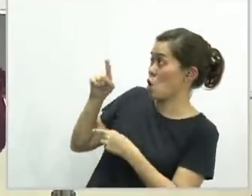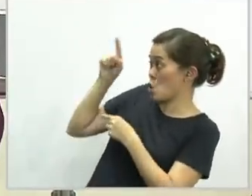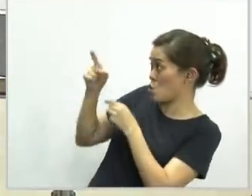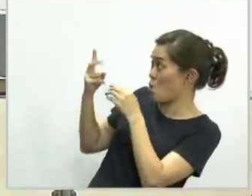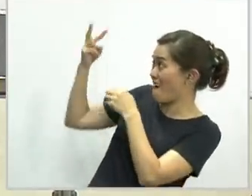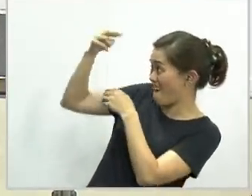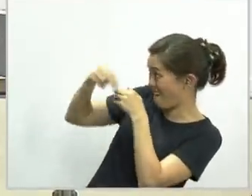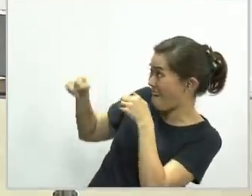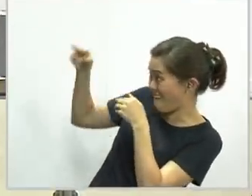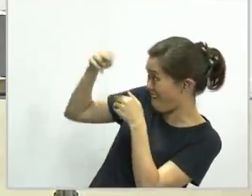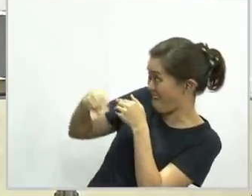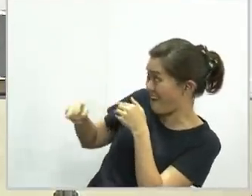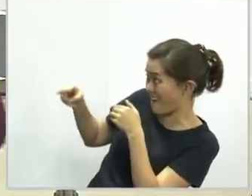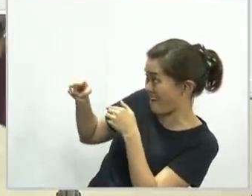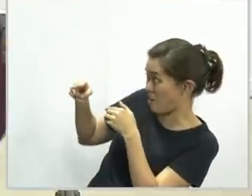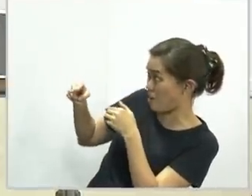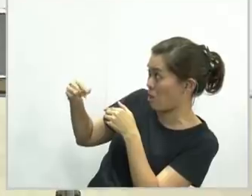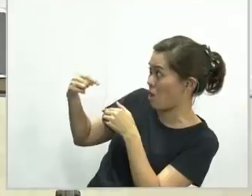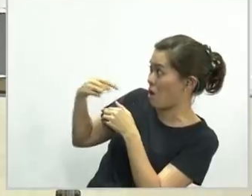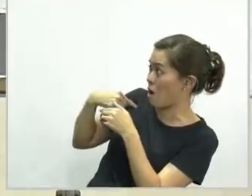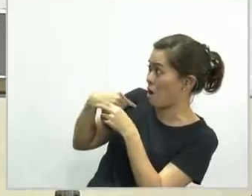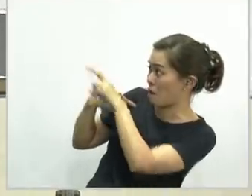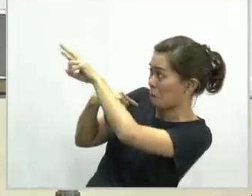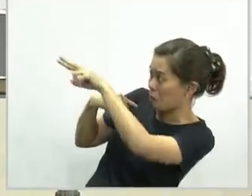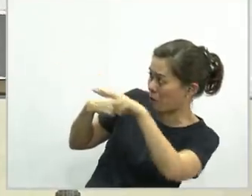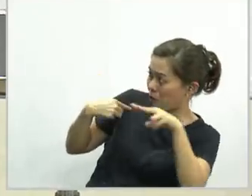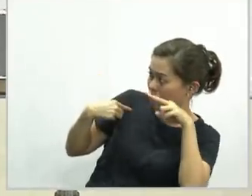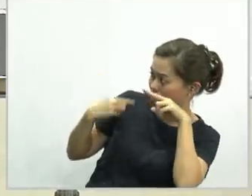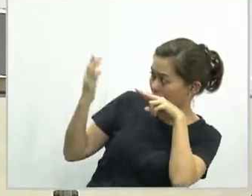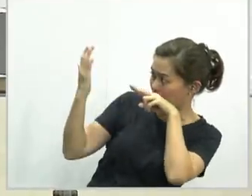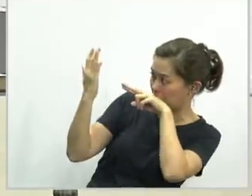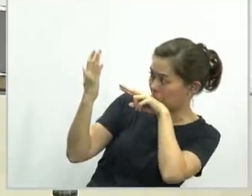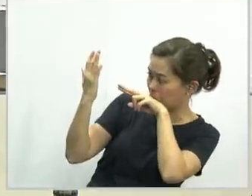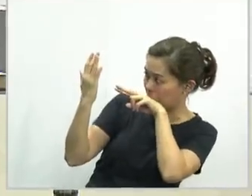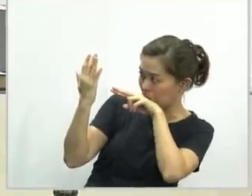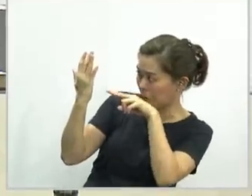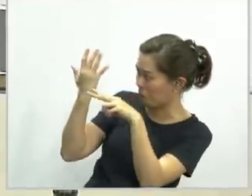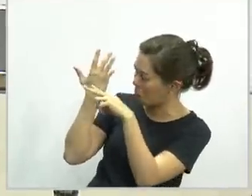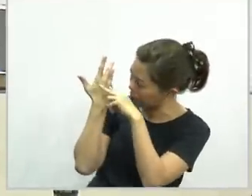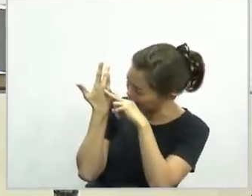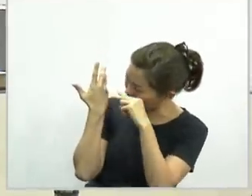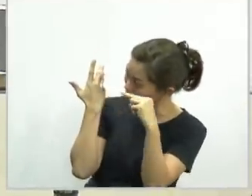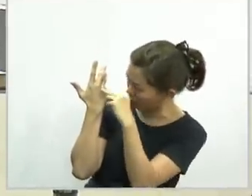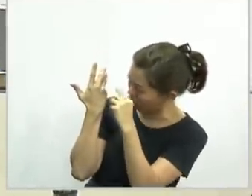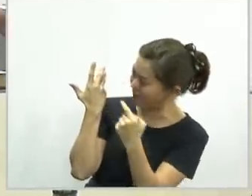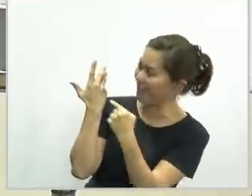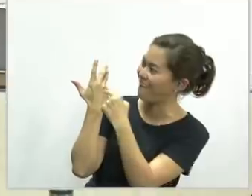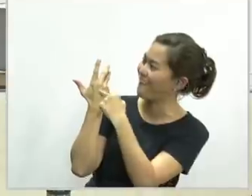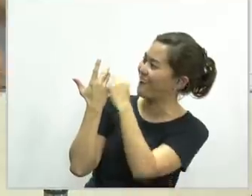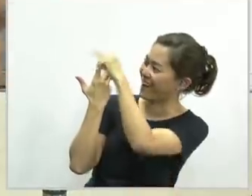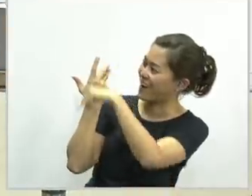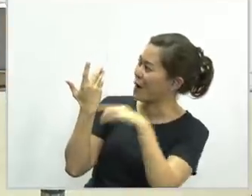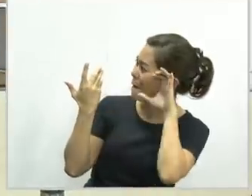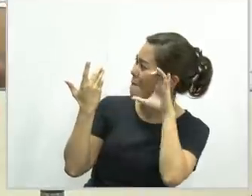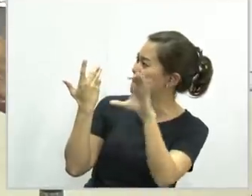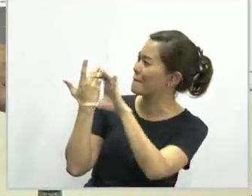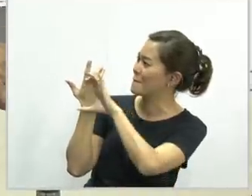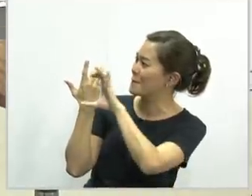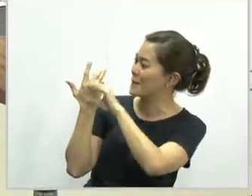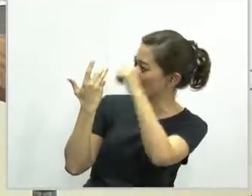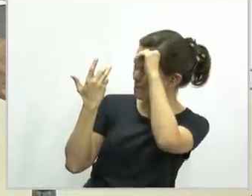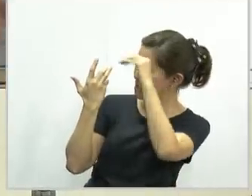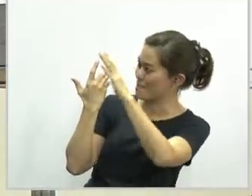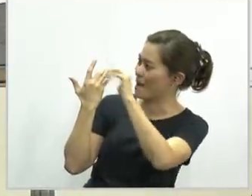were cutting the map out, I looked on the other side and I saw a picture of a man and a